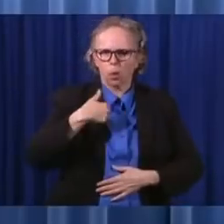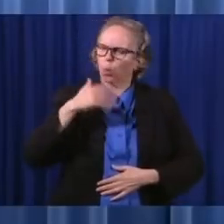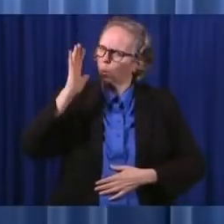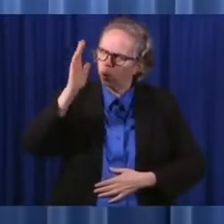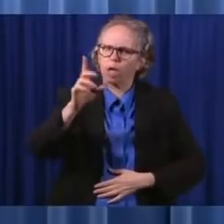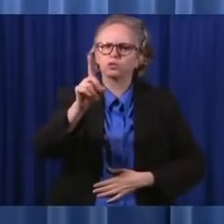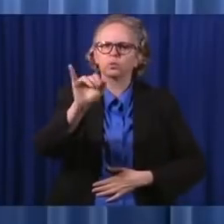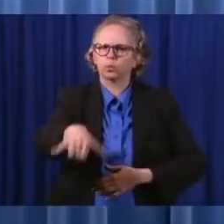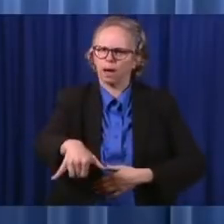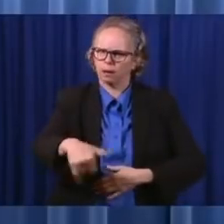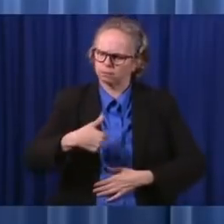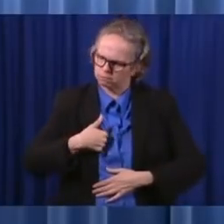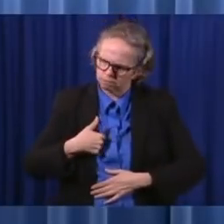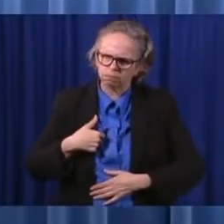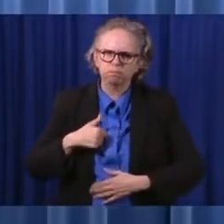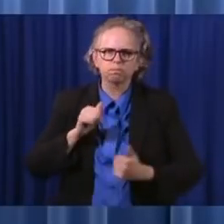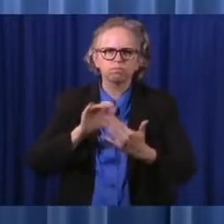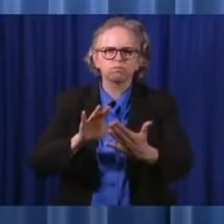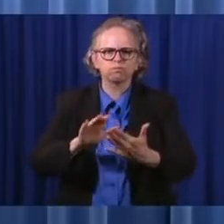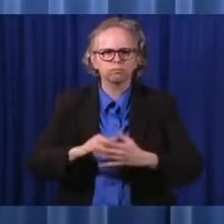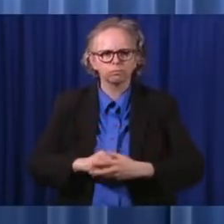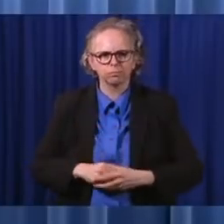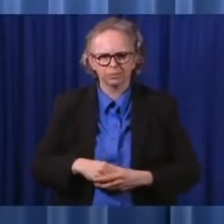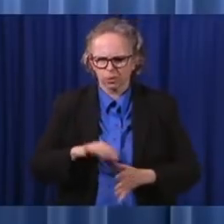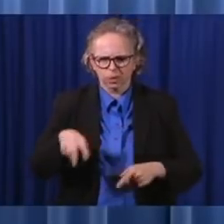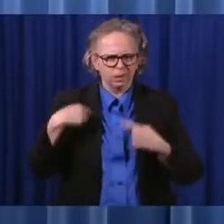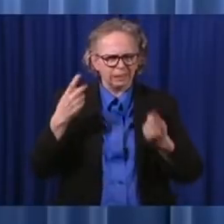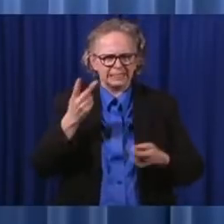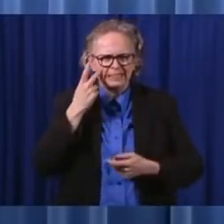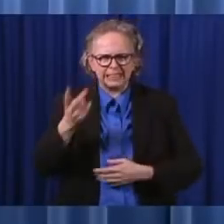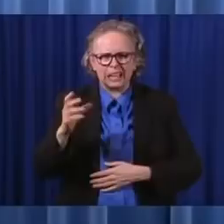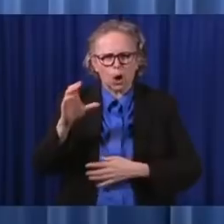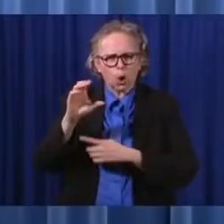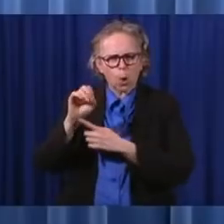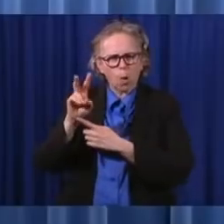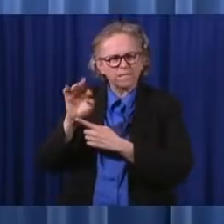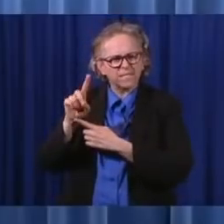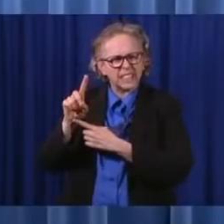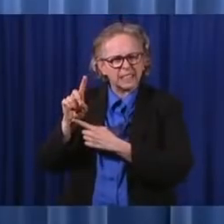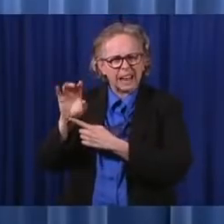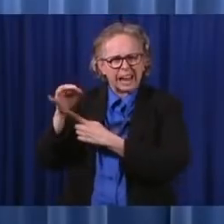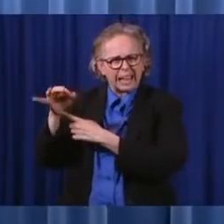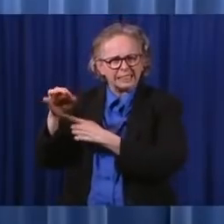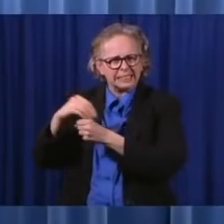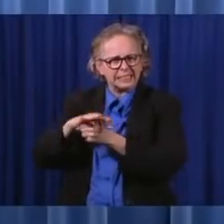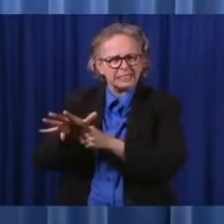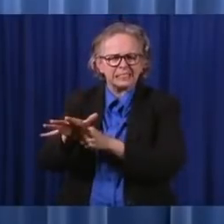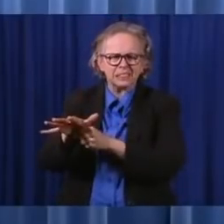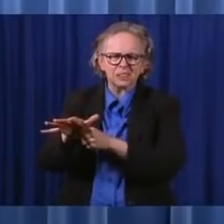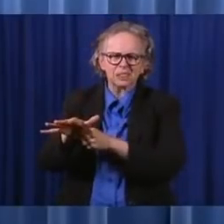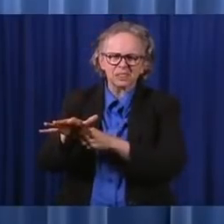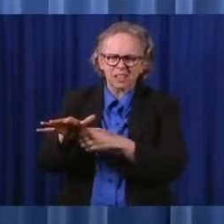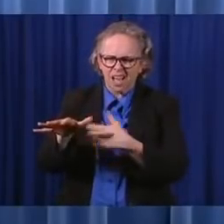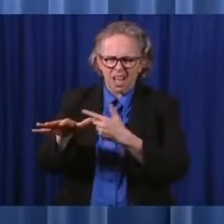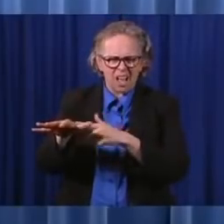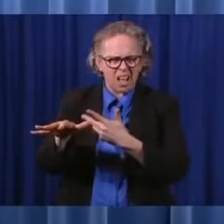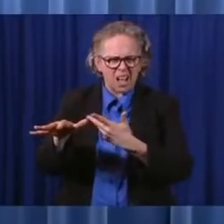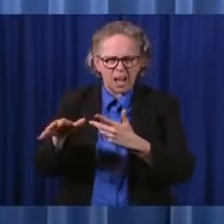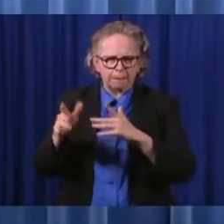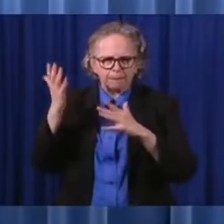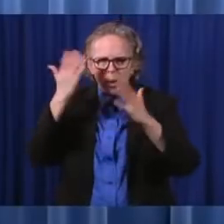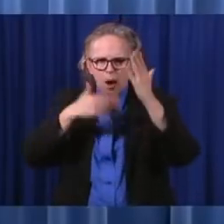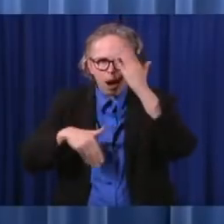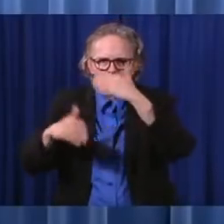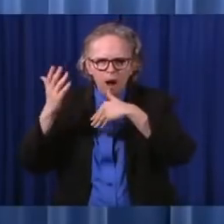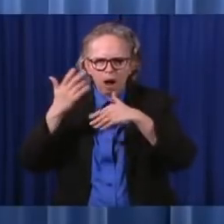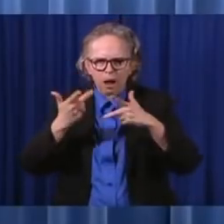seen with the COVID-19 taking the curtain back, if we needed to have it taken back, taking it back and